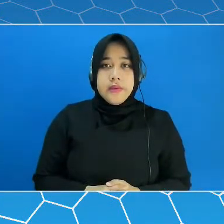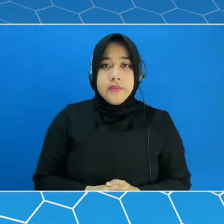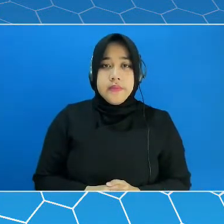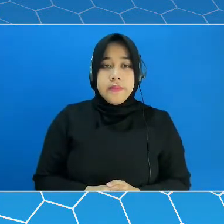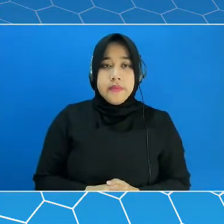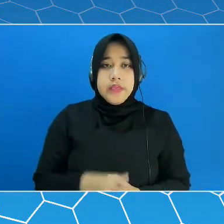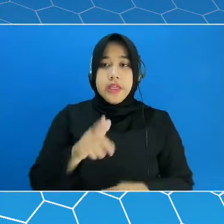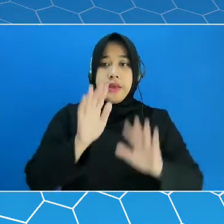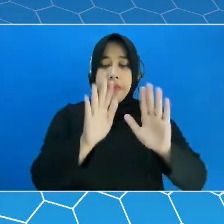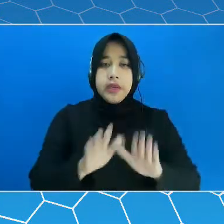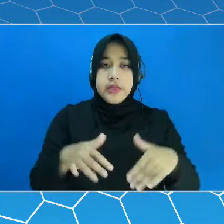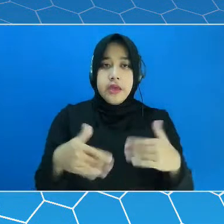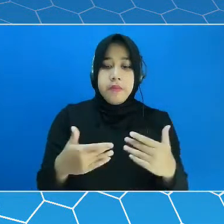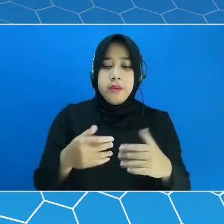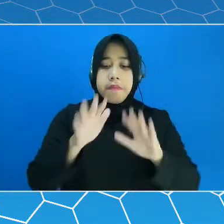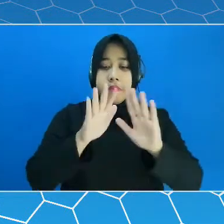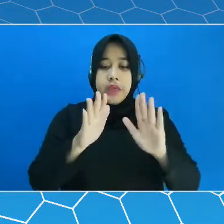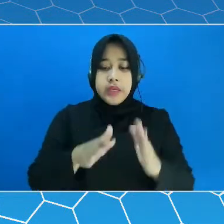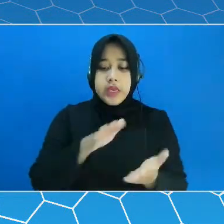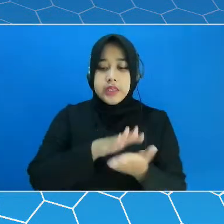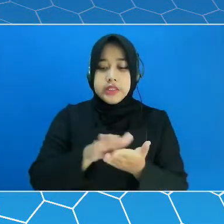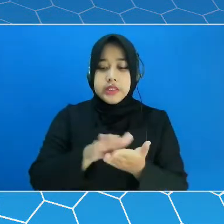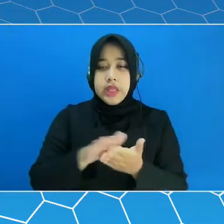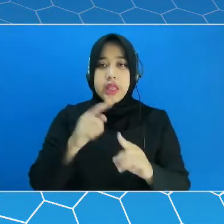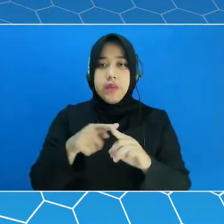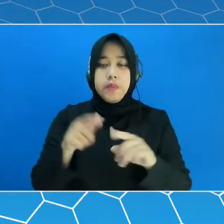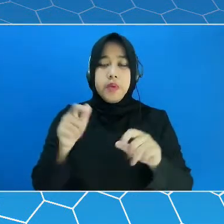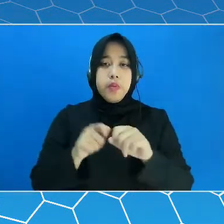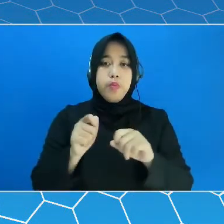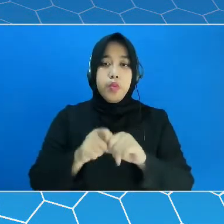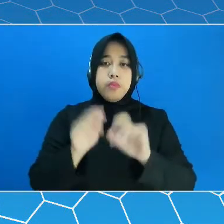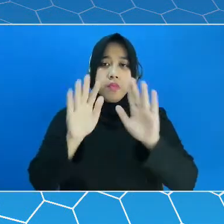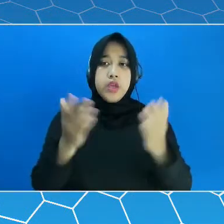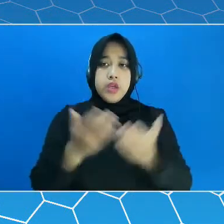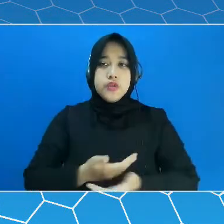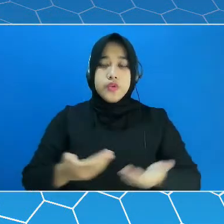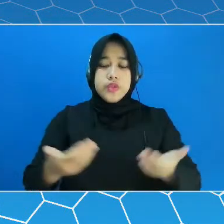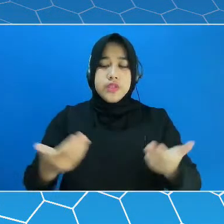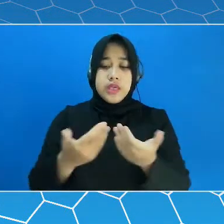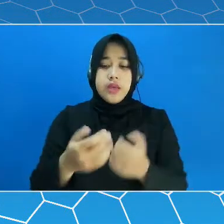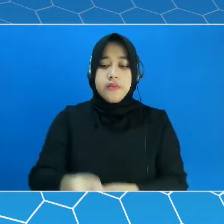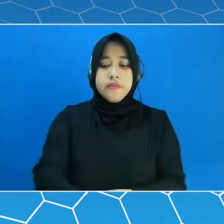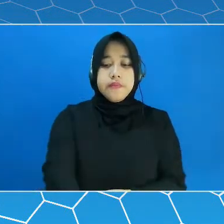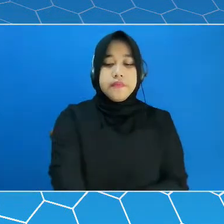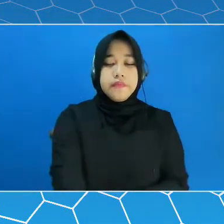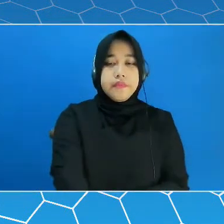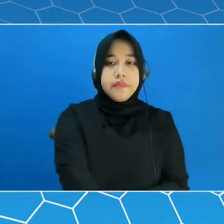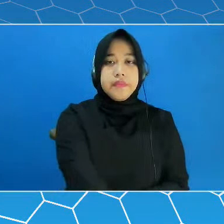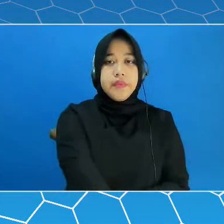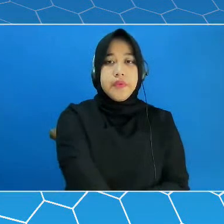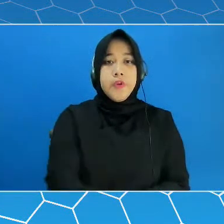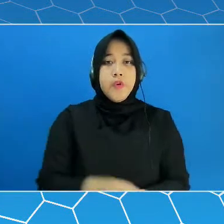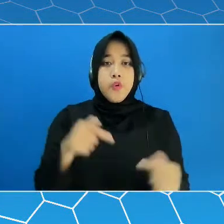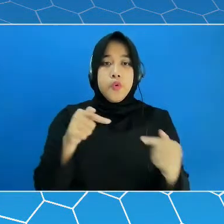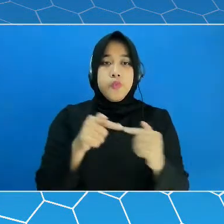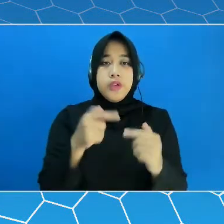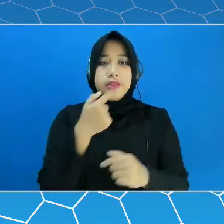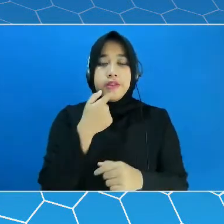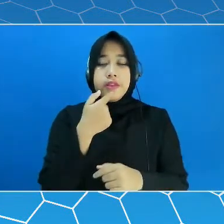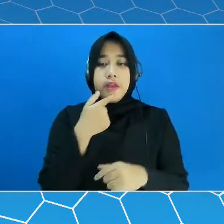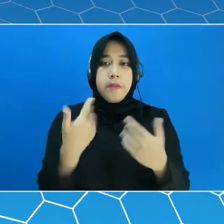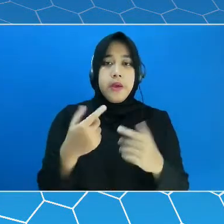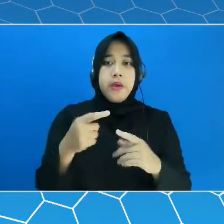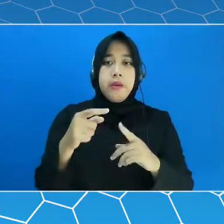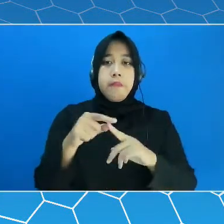utilized. And I think the preventions of the medicines, preventive care and everything, we are using these approaches.